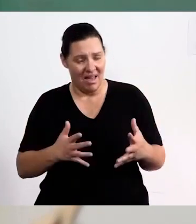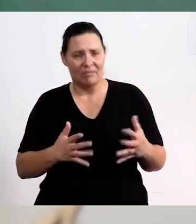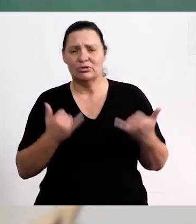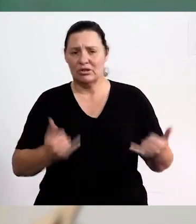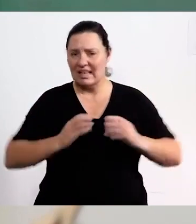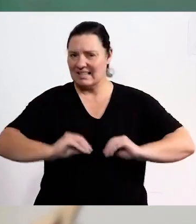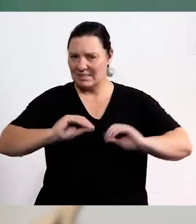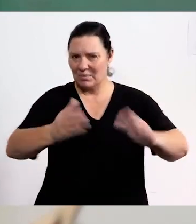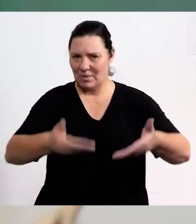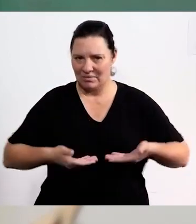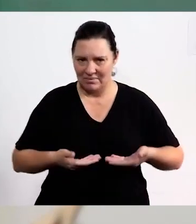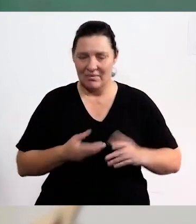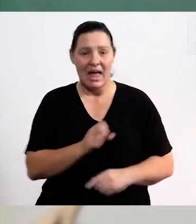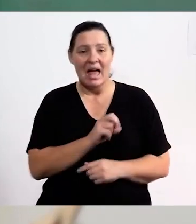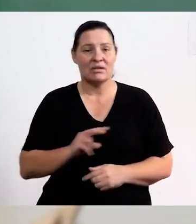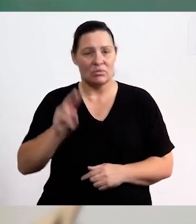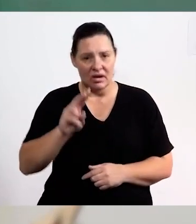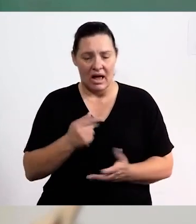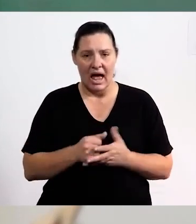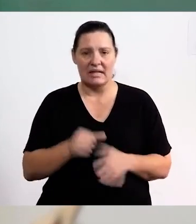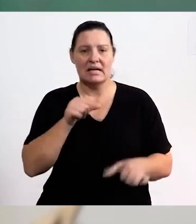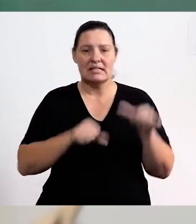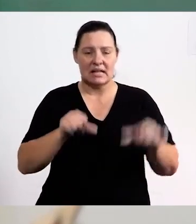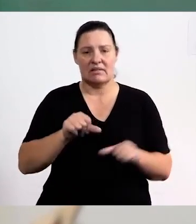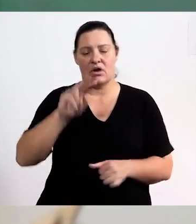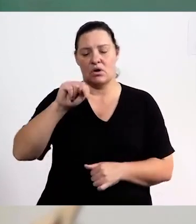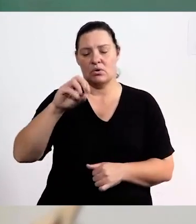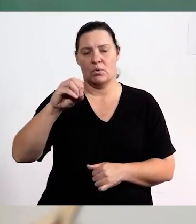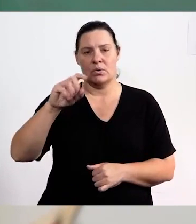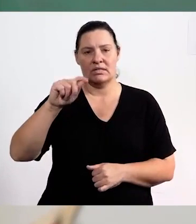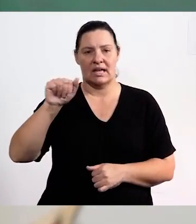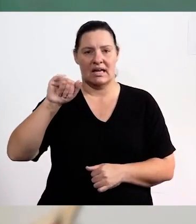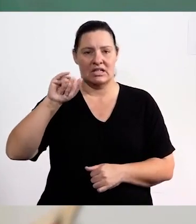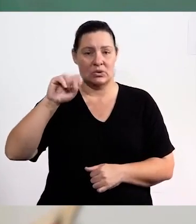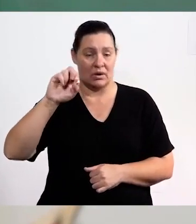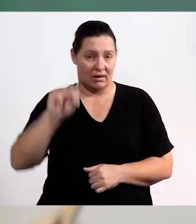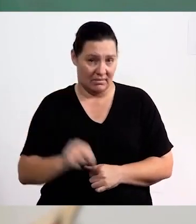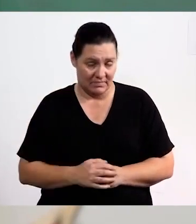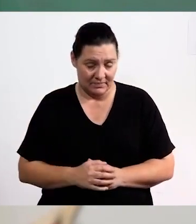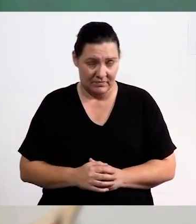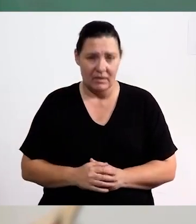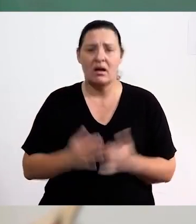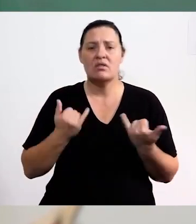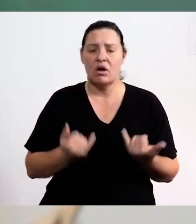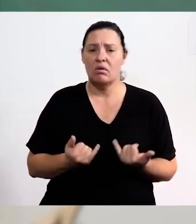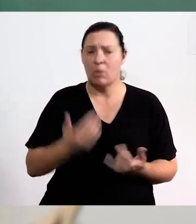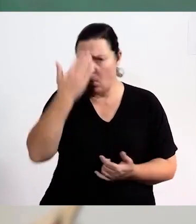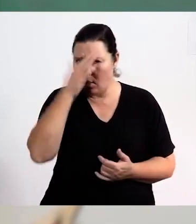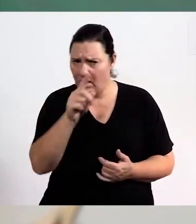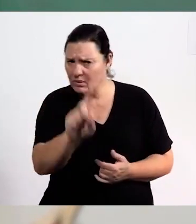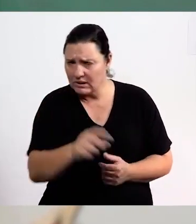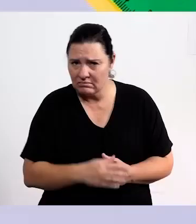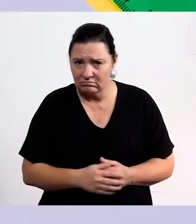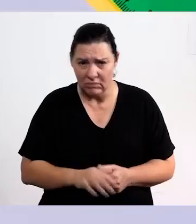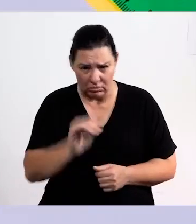Welcome learners to today's lesson of exponents and scientific notation. So let's start off with a did